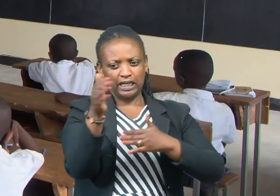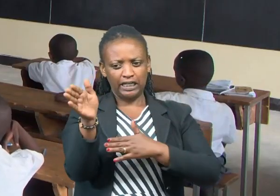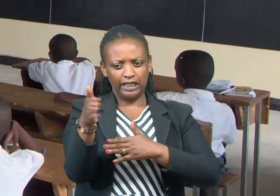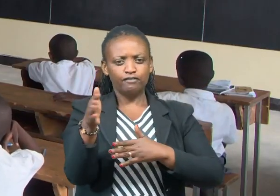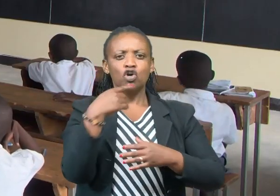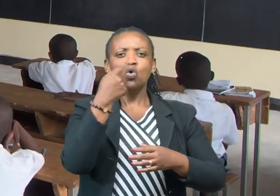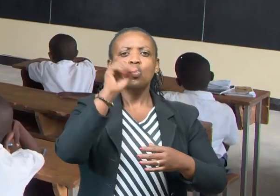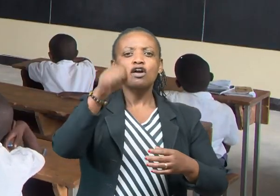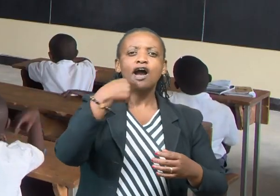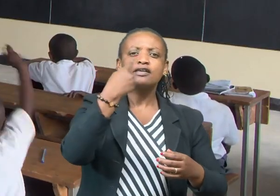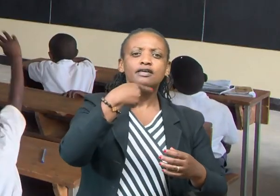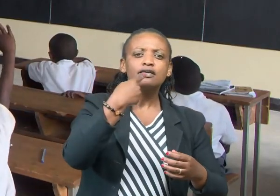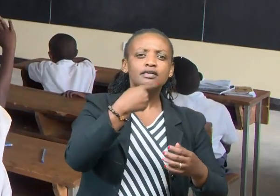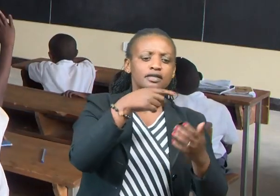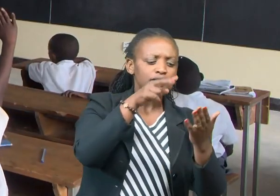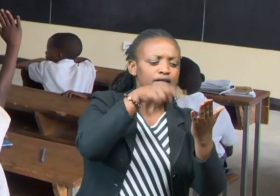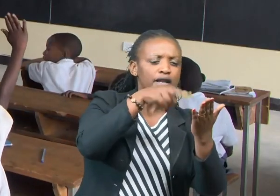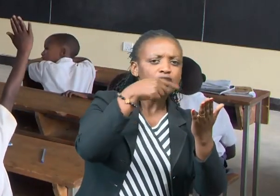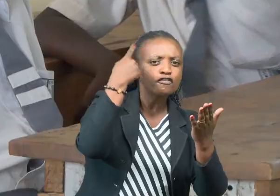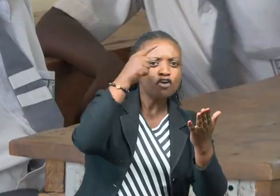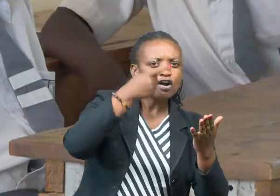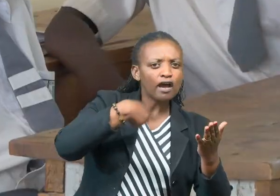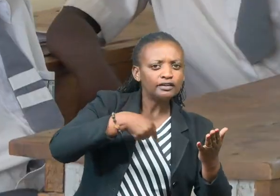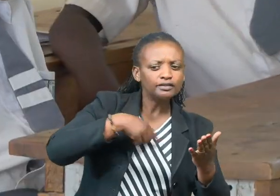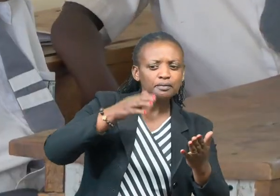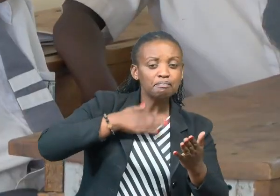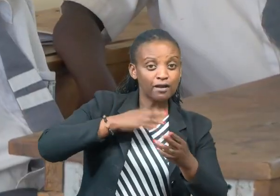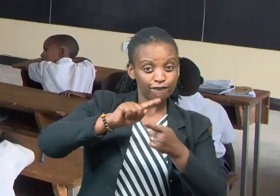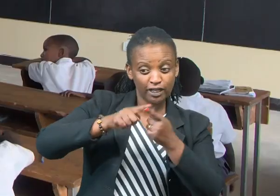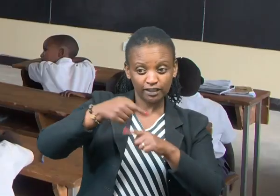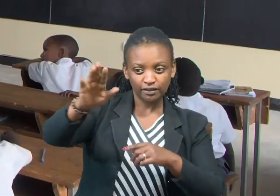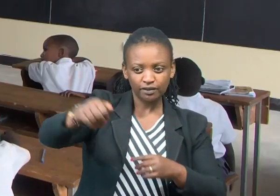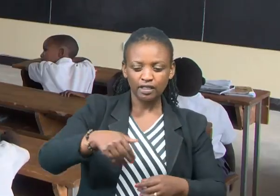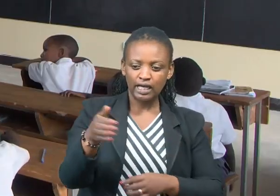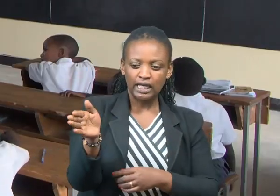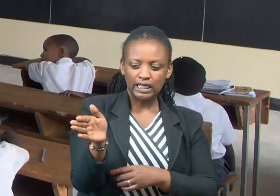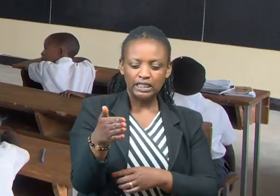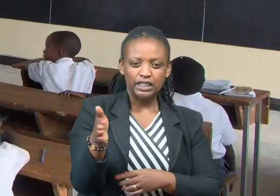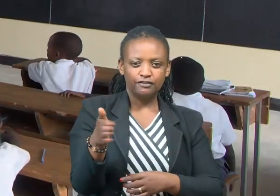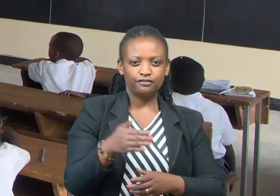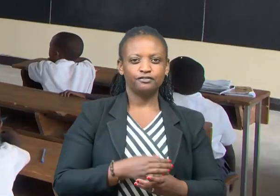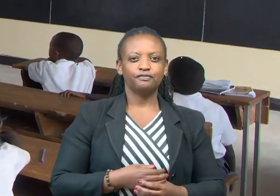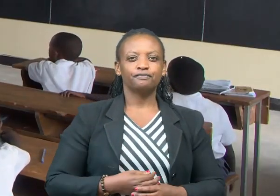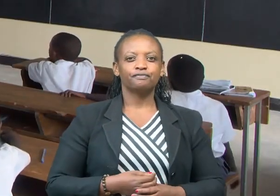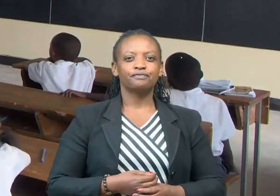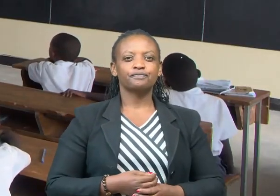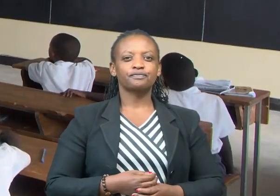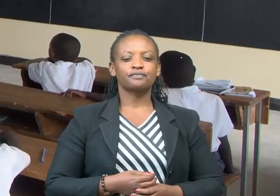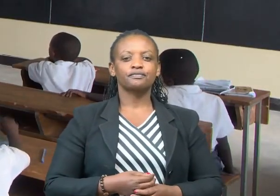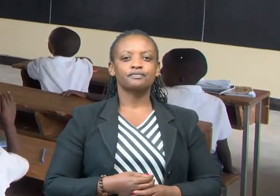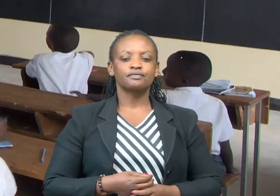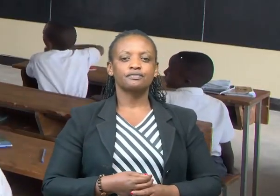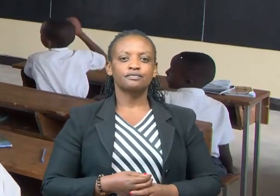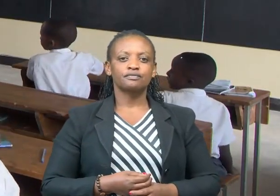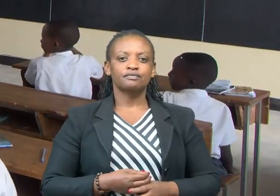Who can read it for us? Hello, my friend? Very good.